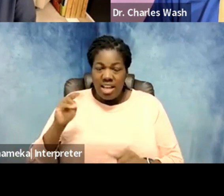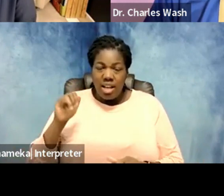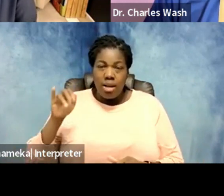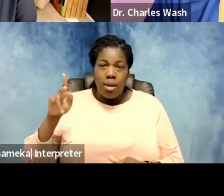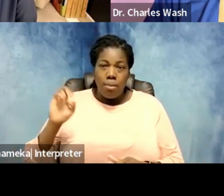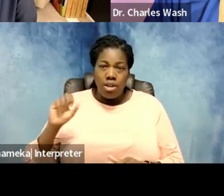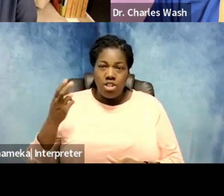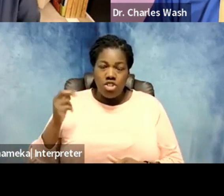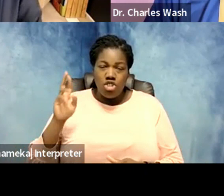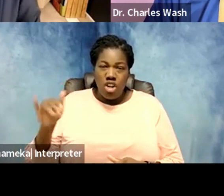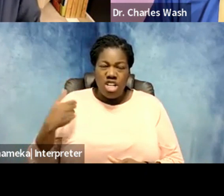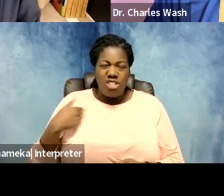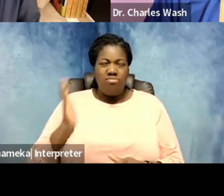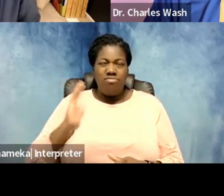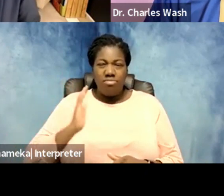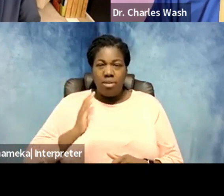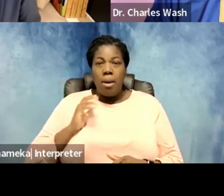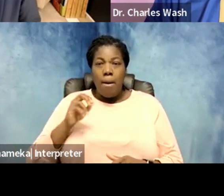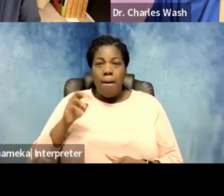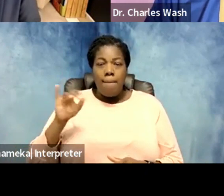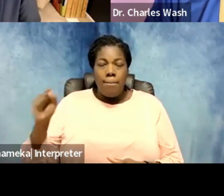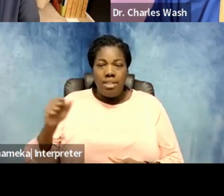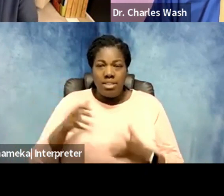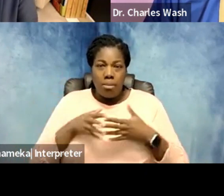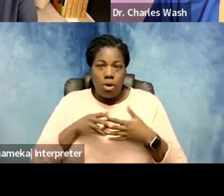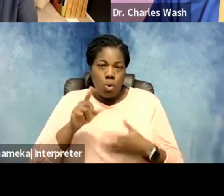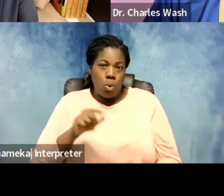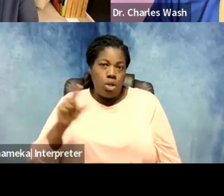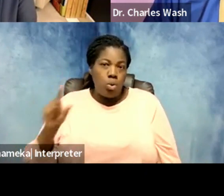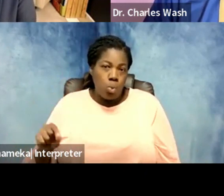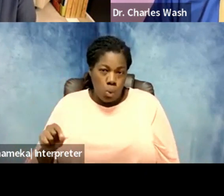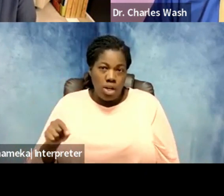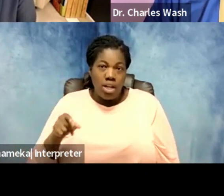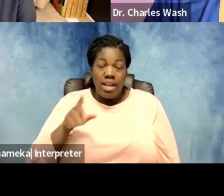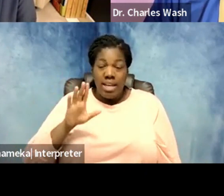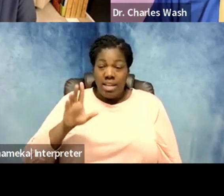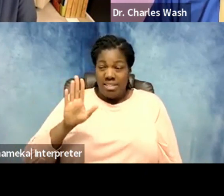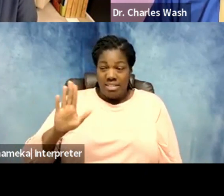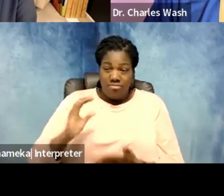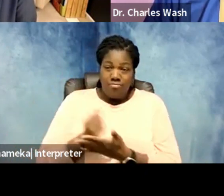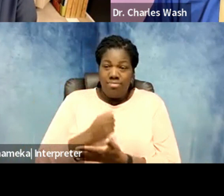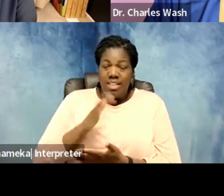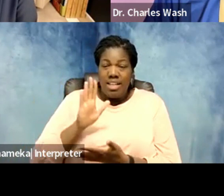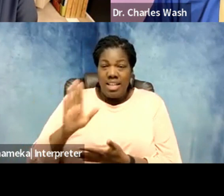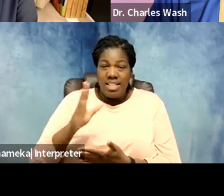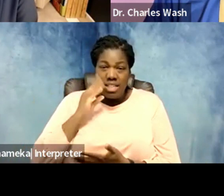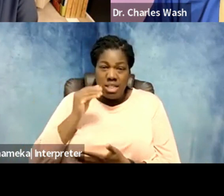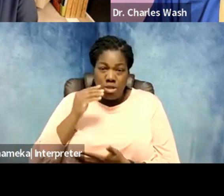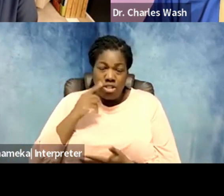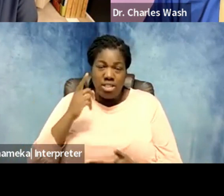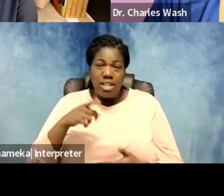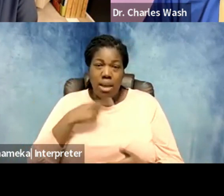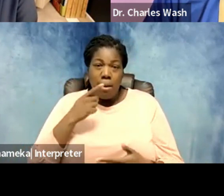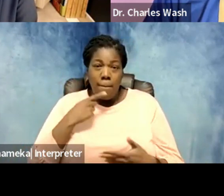who's the former Miss America 2020. Stephen has also leveraged his extensive experience in public affairs from his